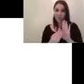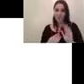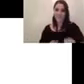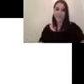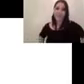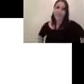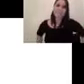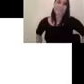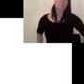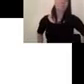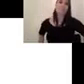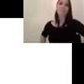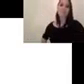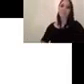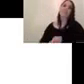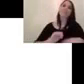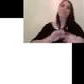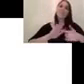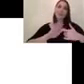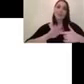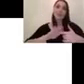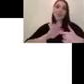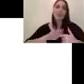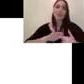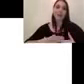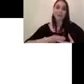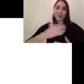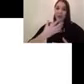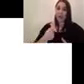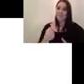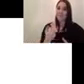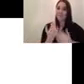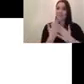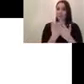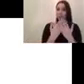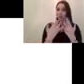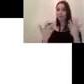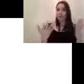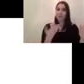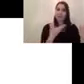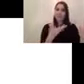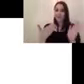Again said, we have a dozen of systems delivered